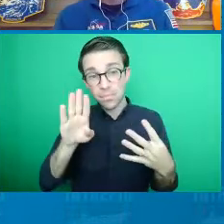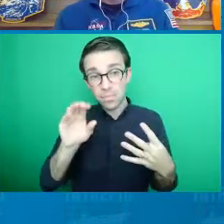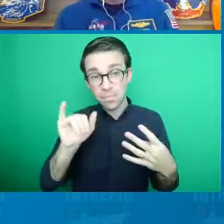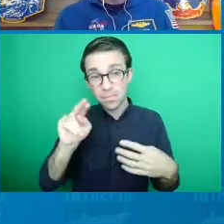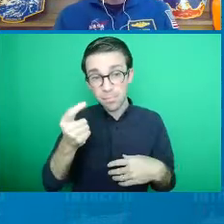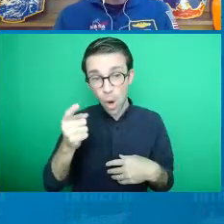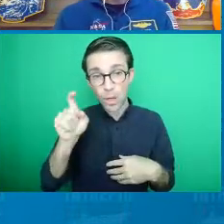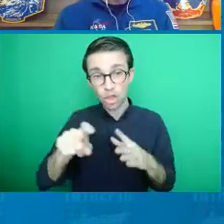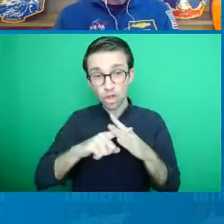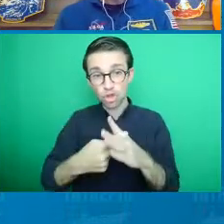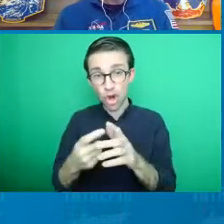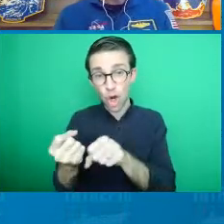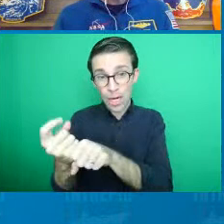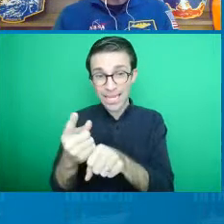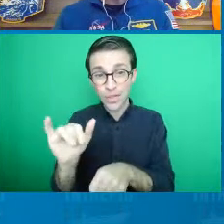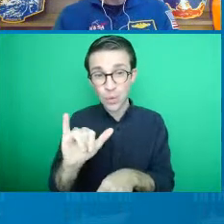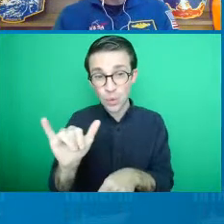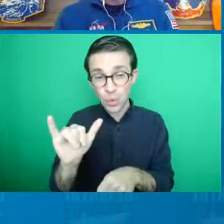well. Next slide.